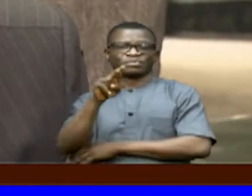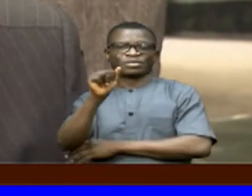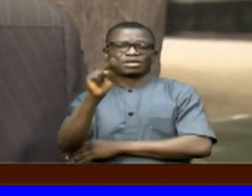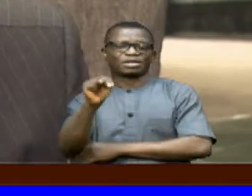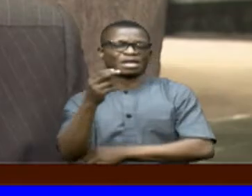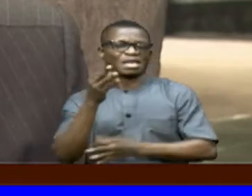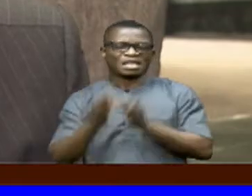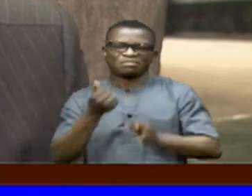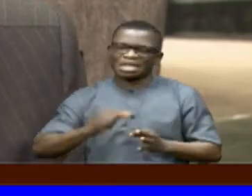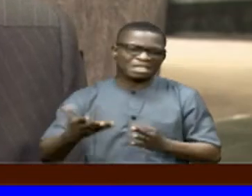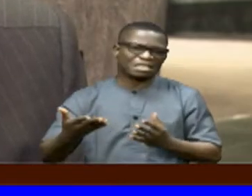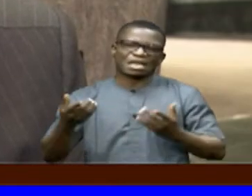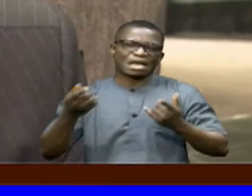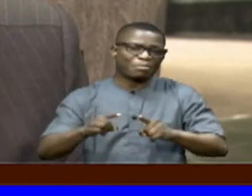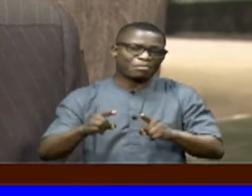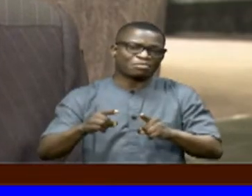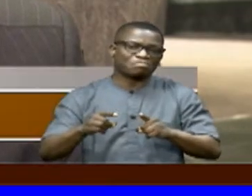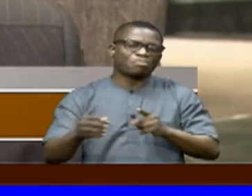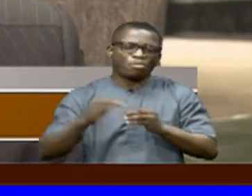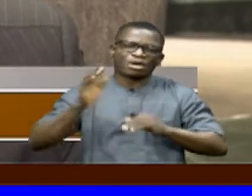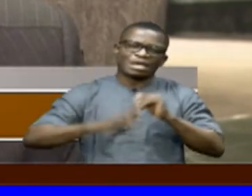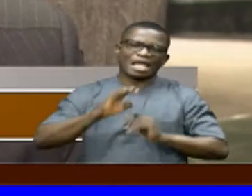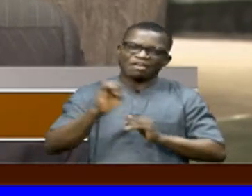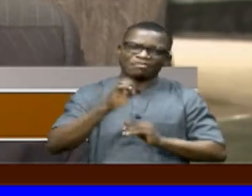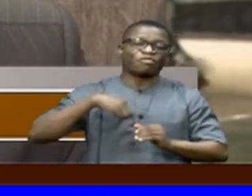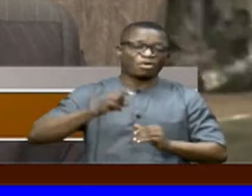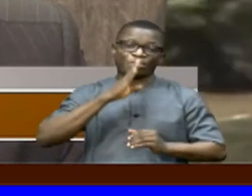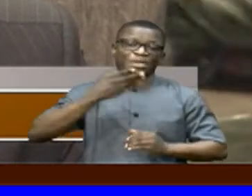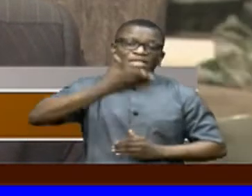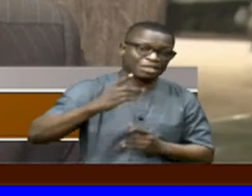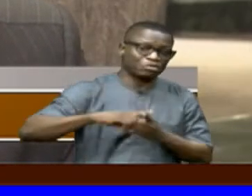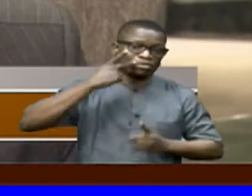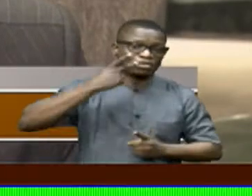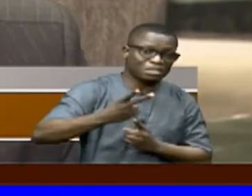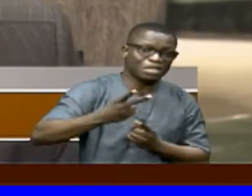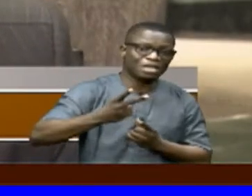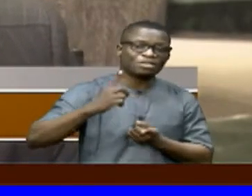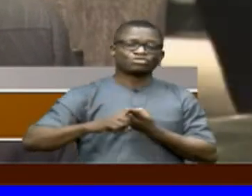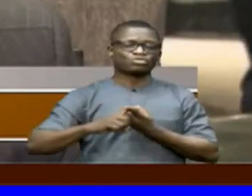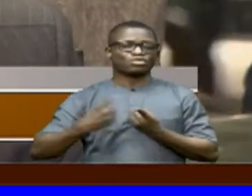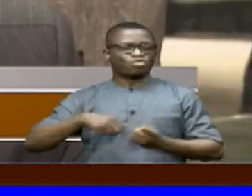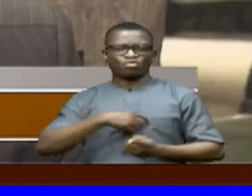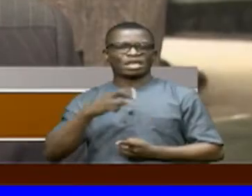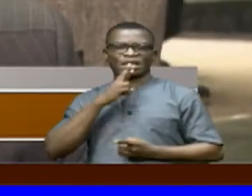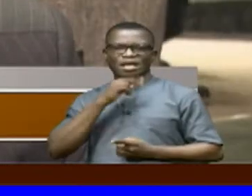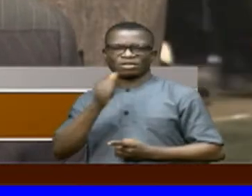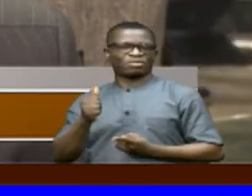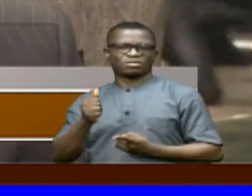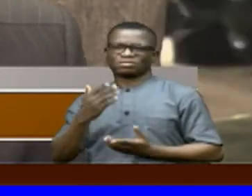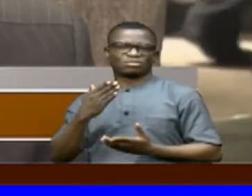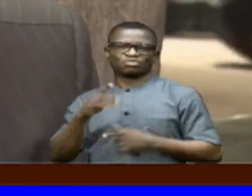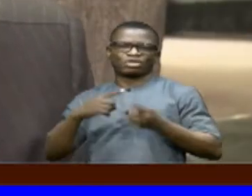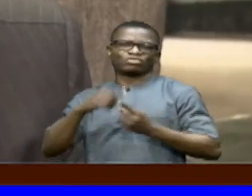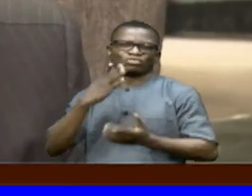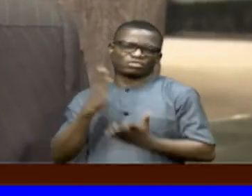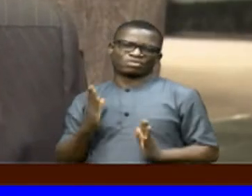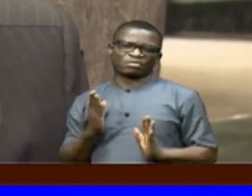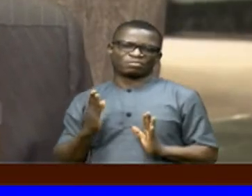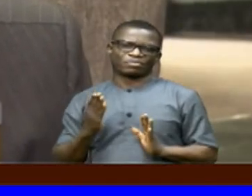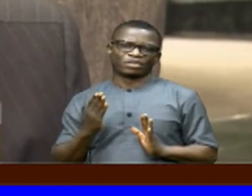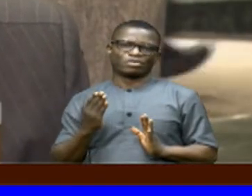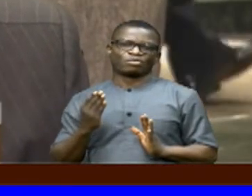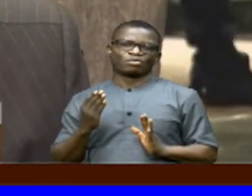we, more than ever, we have to be there. We have to, and we will not stop our activities